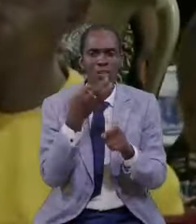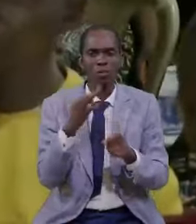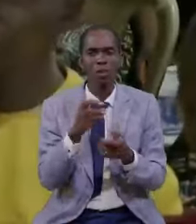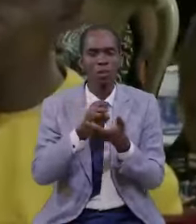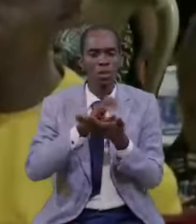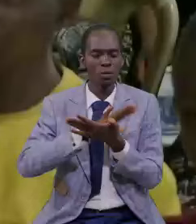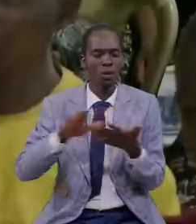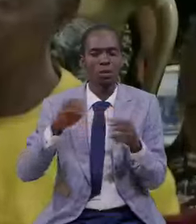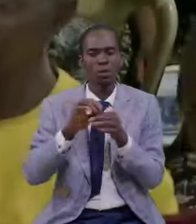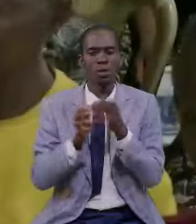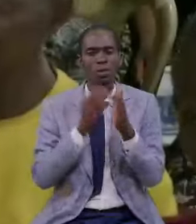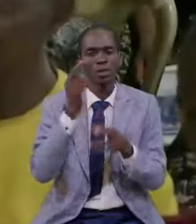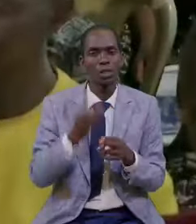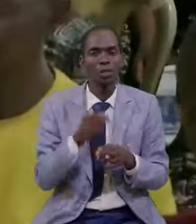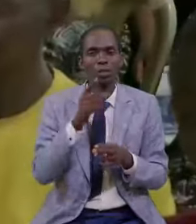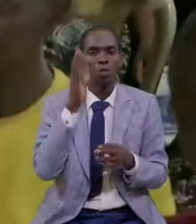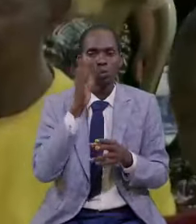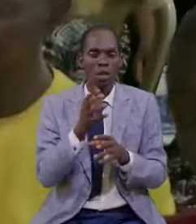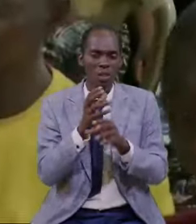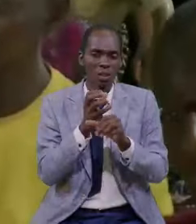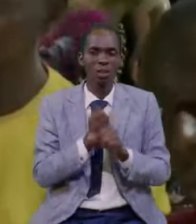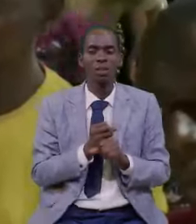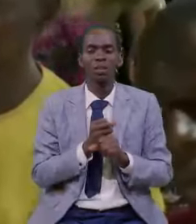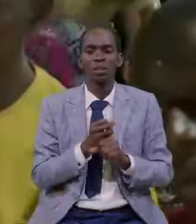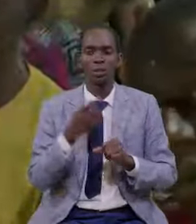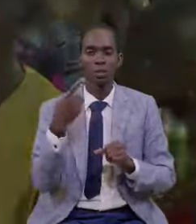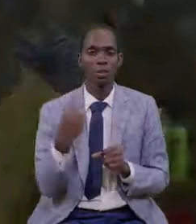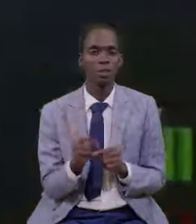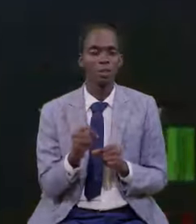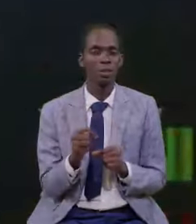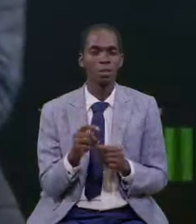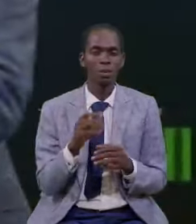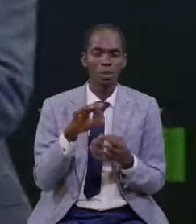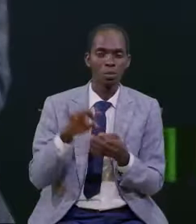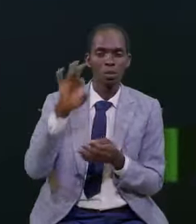Spirit, all available for you. Because it says in